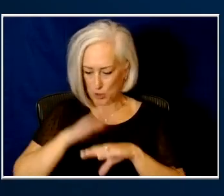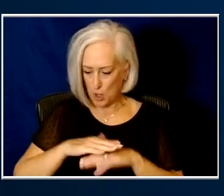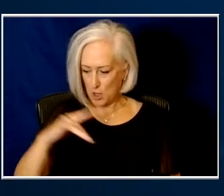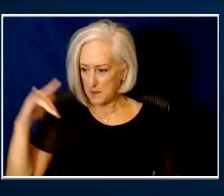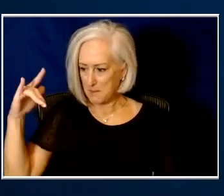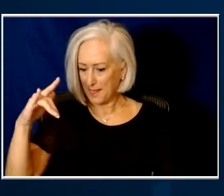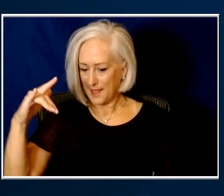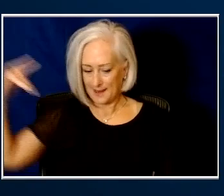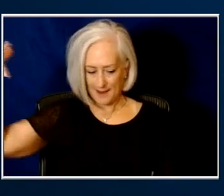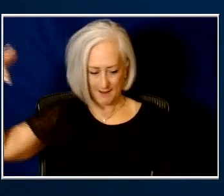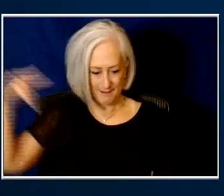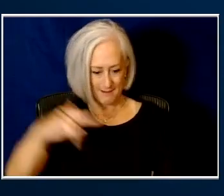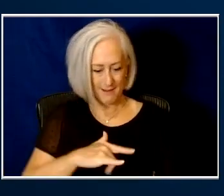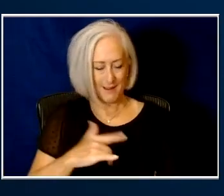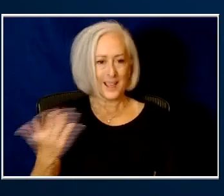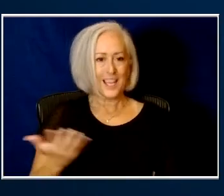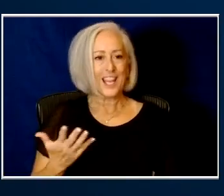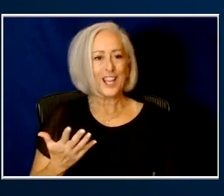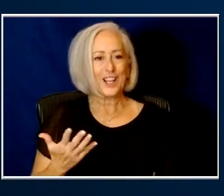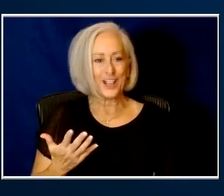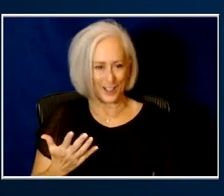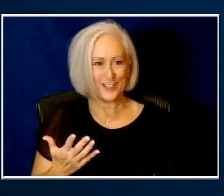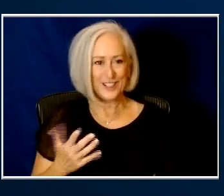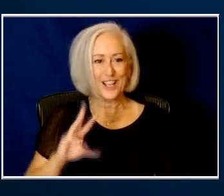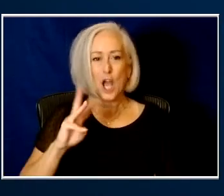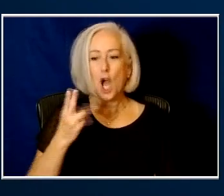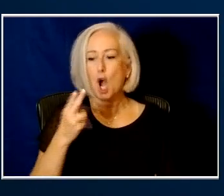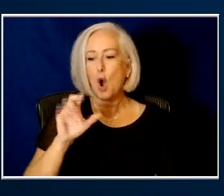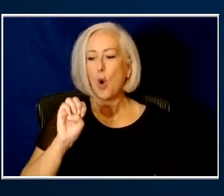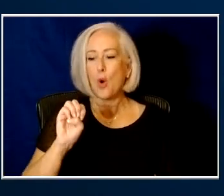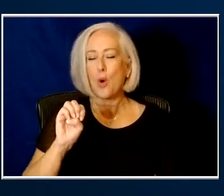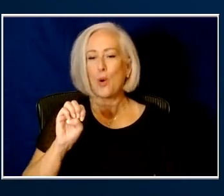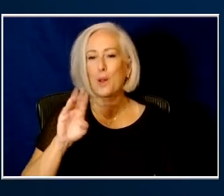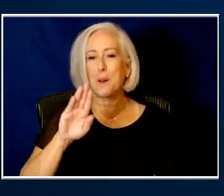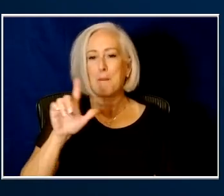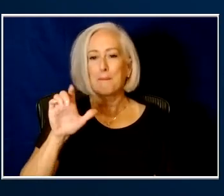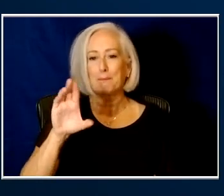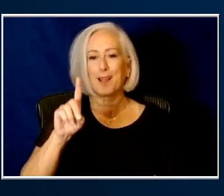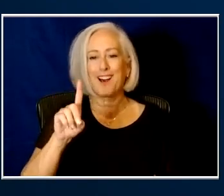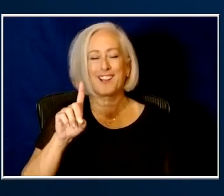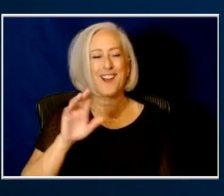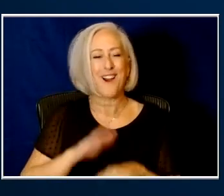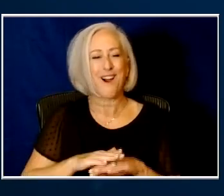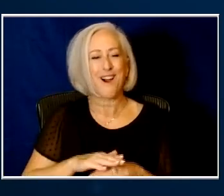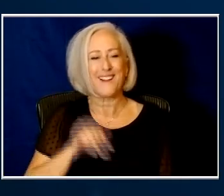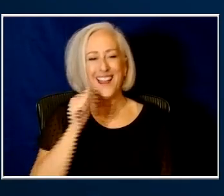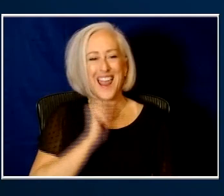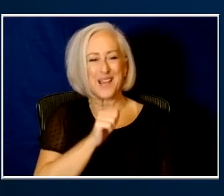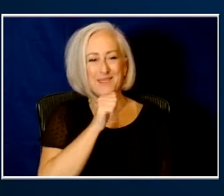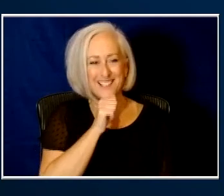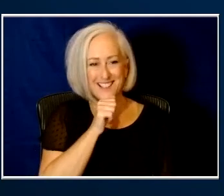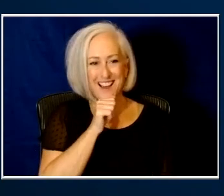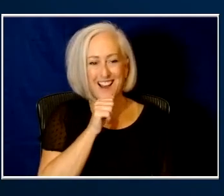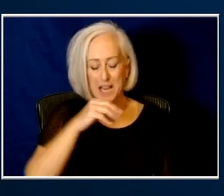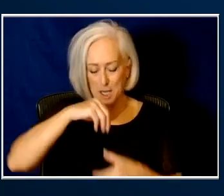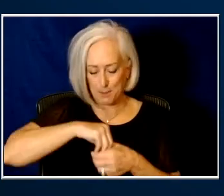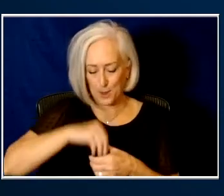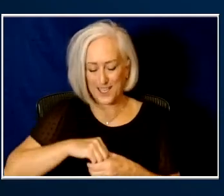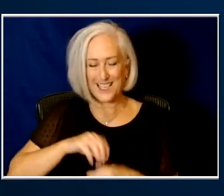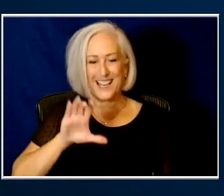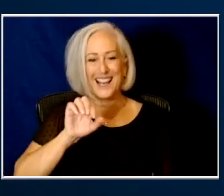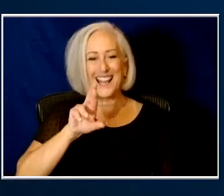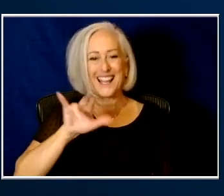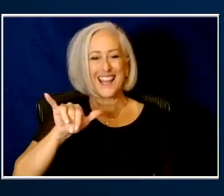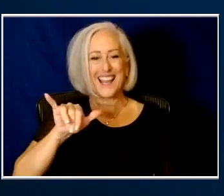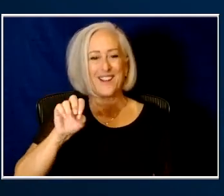whole blood on Amazon. I got it. Yeah, so you go to Amazon to order it, and then it goes in your carry-on. I love that. Yeah, you have to make sure it doesn't